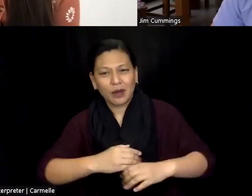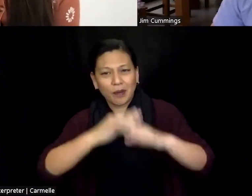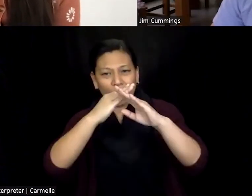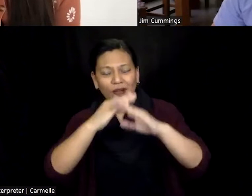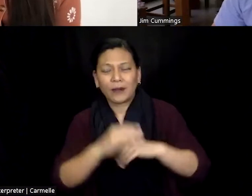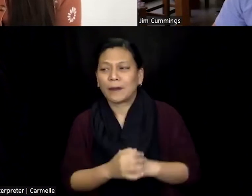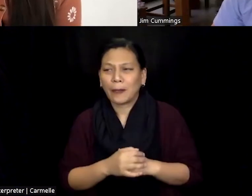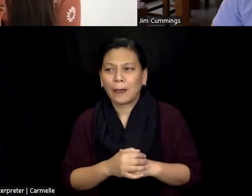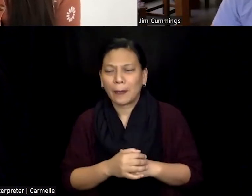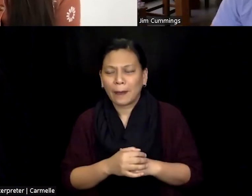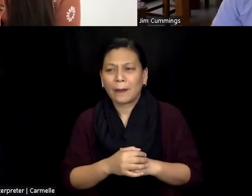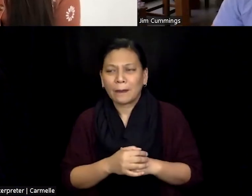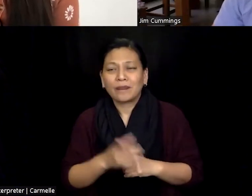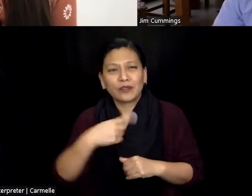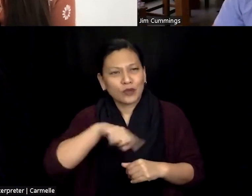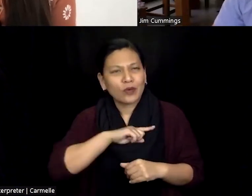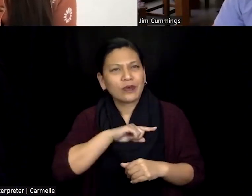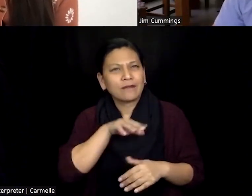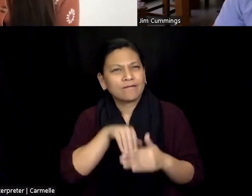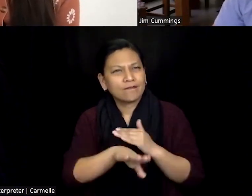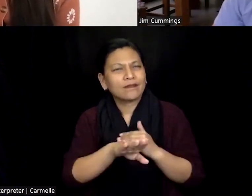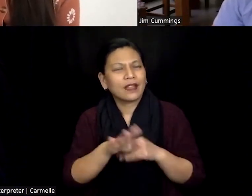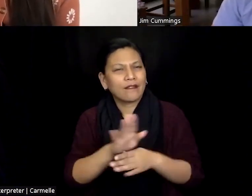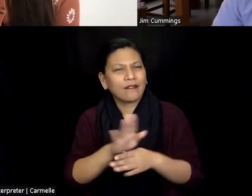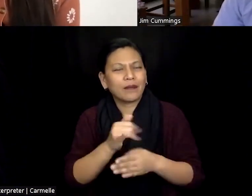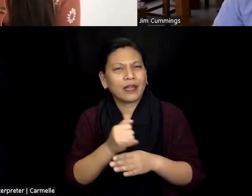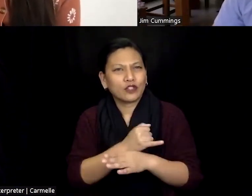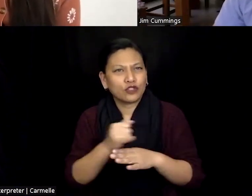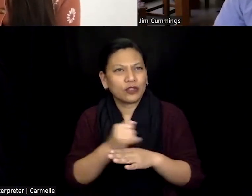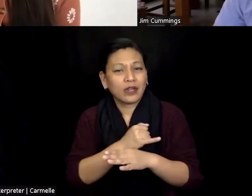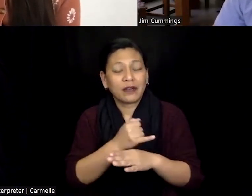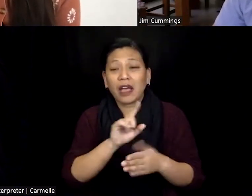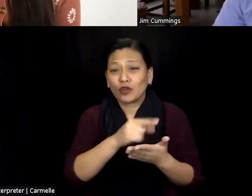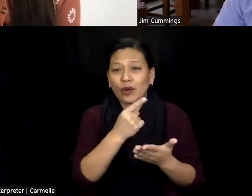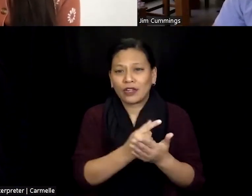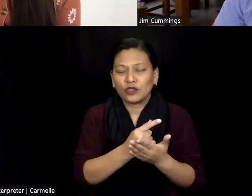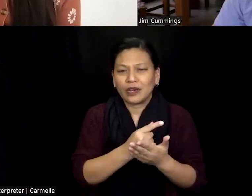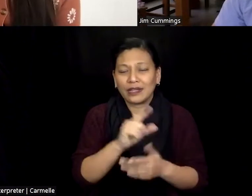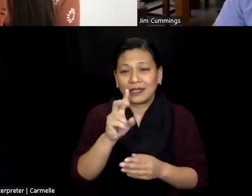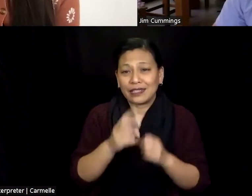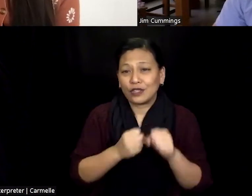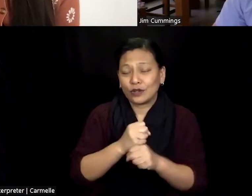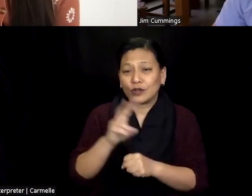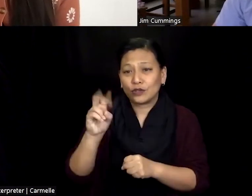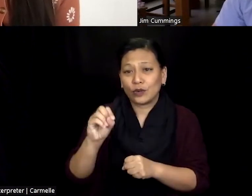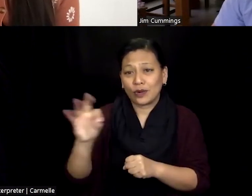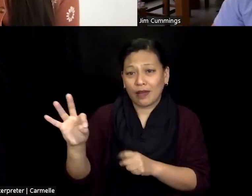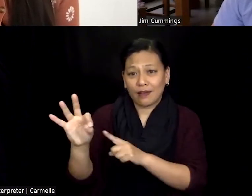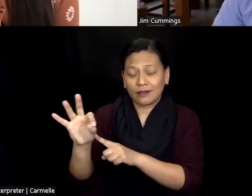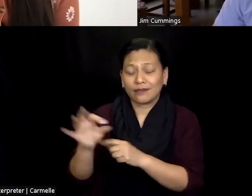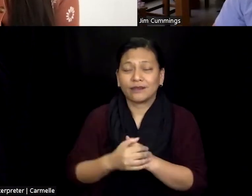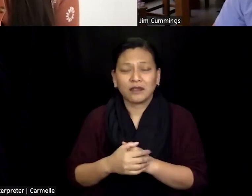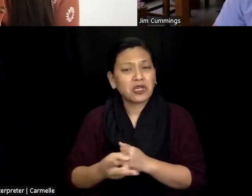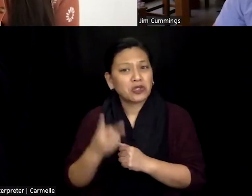know, when we came into the film industry, it would have been 2009 when I graduated from Emerson. And the two